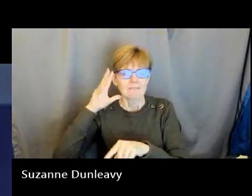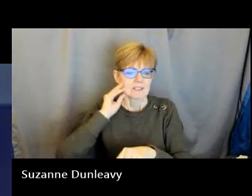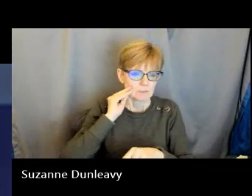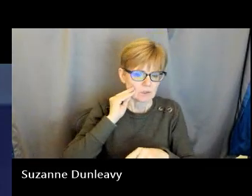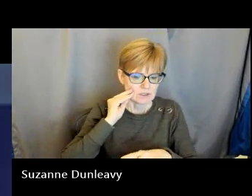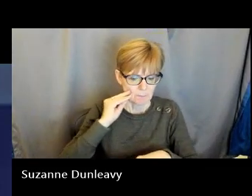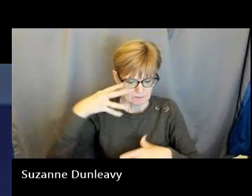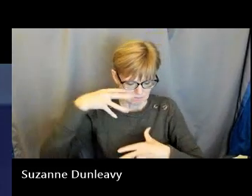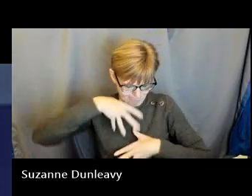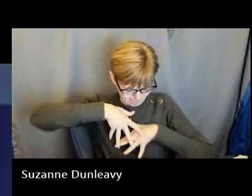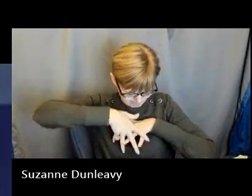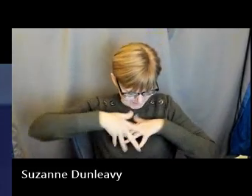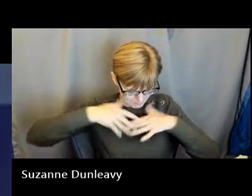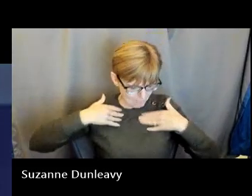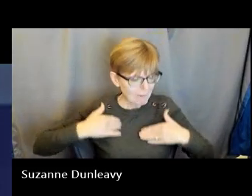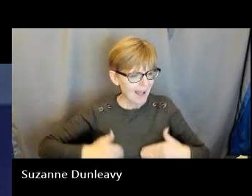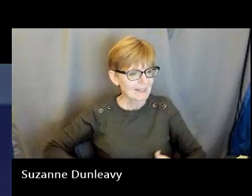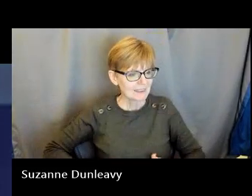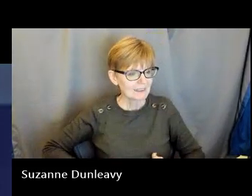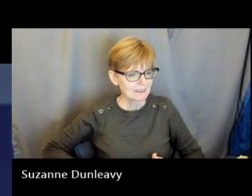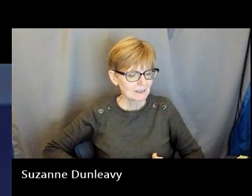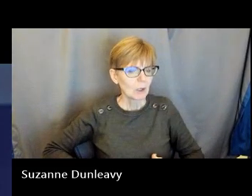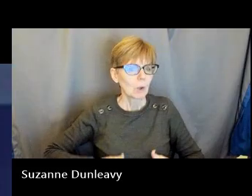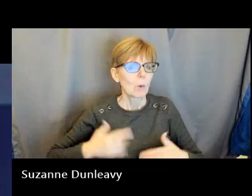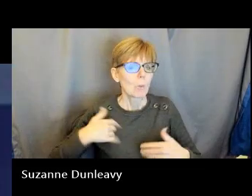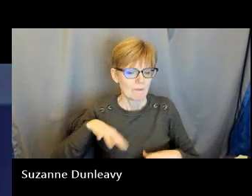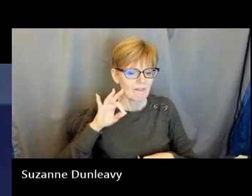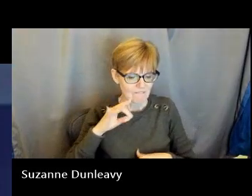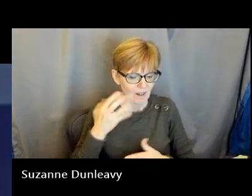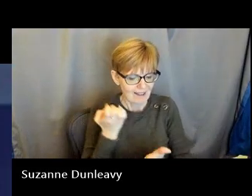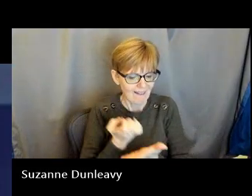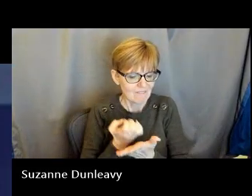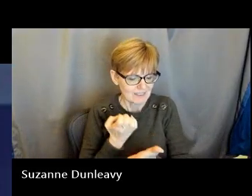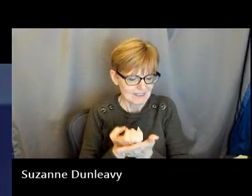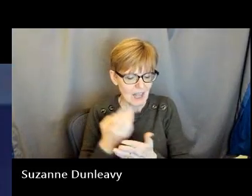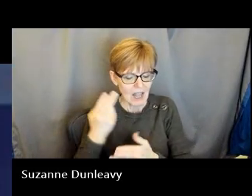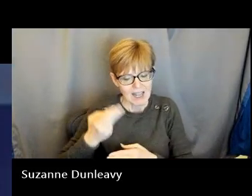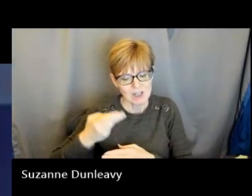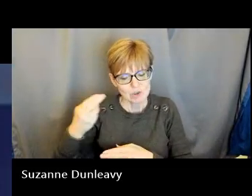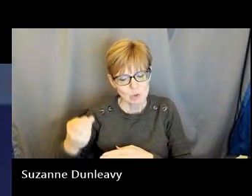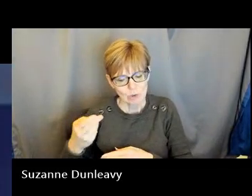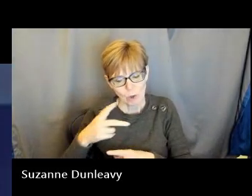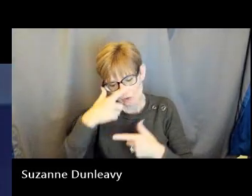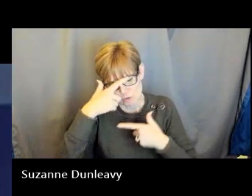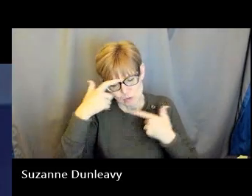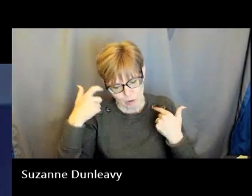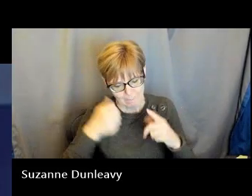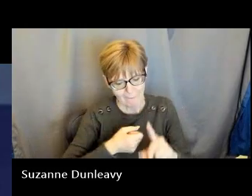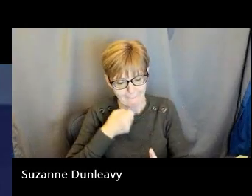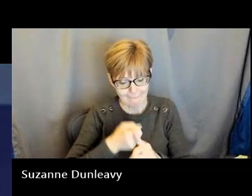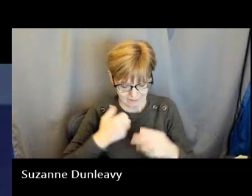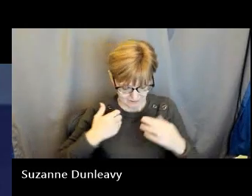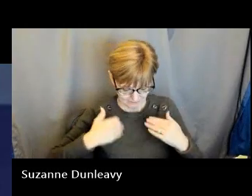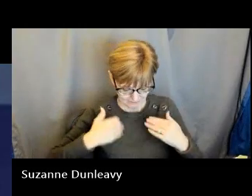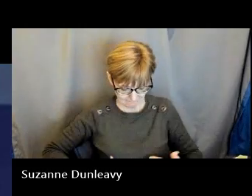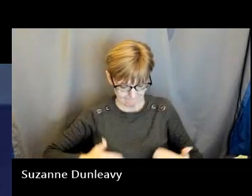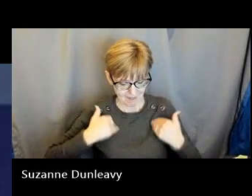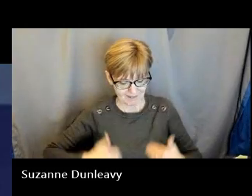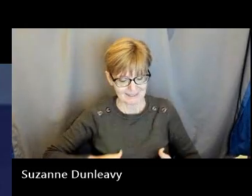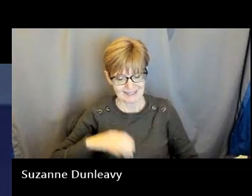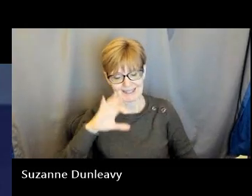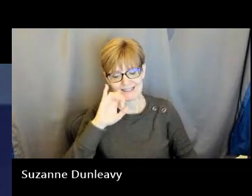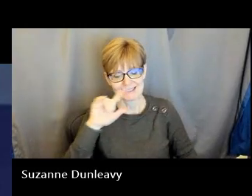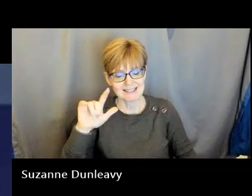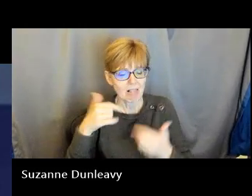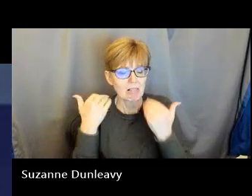evidence that historical traumas have an impact on us at the cellular level. Stressful environmental conditions can leave